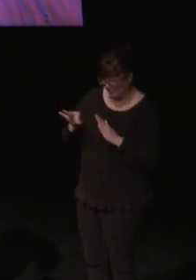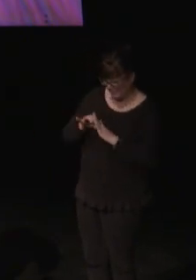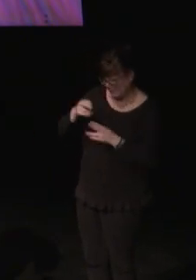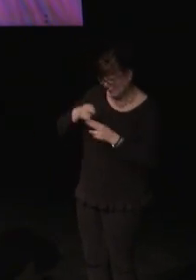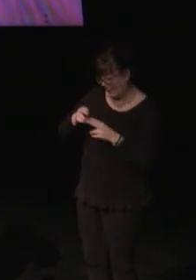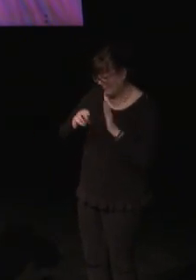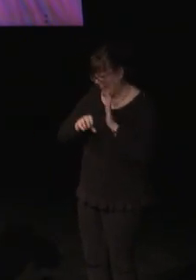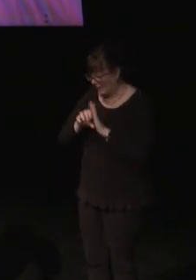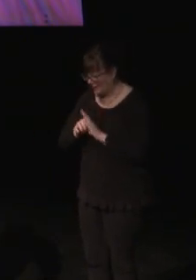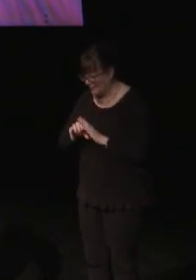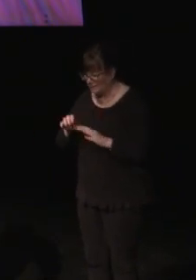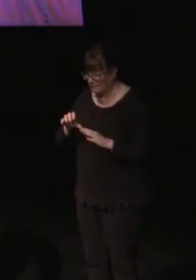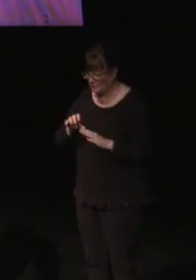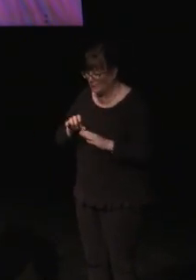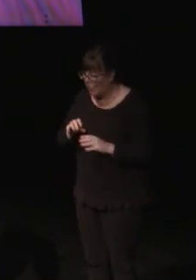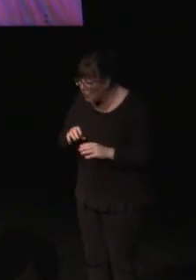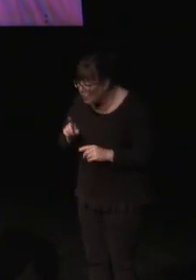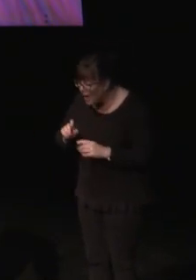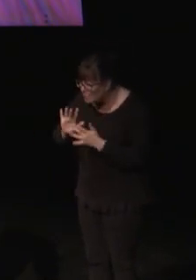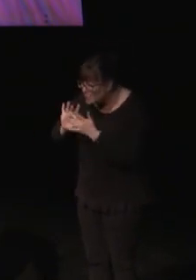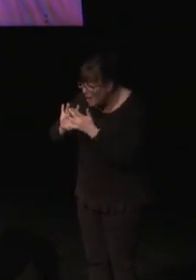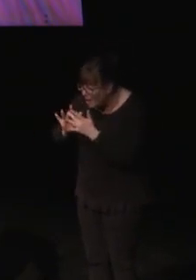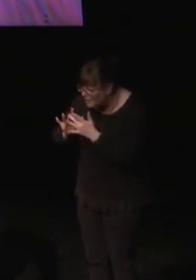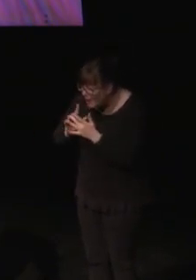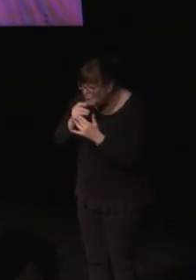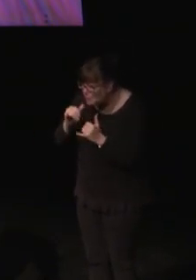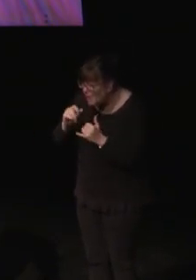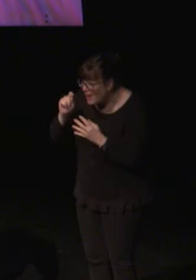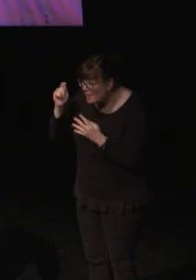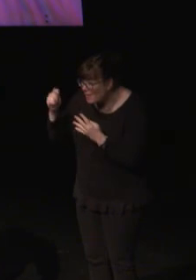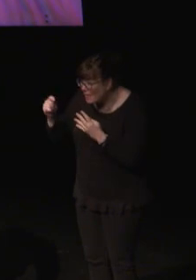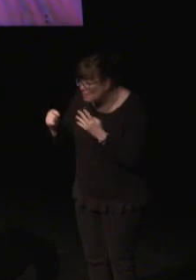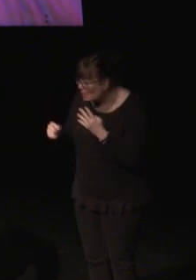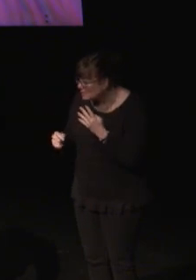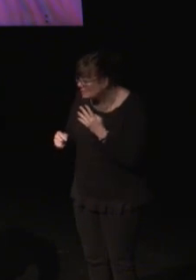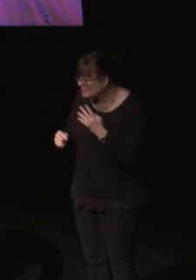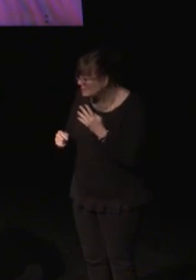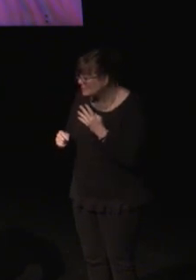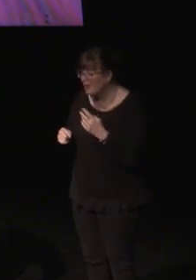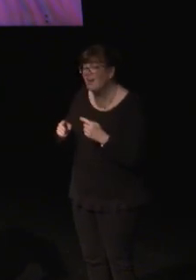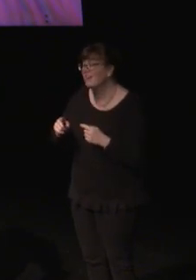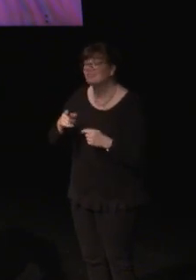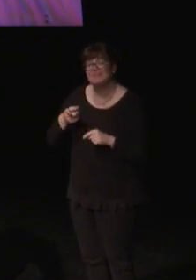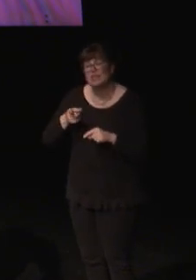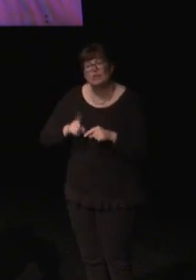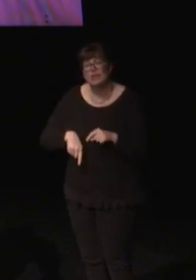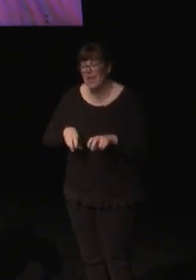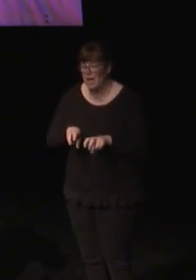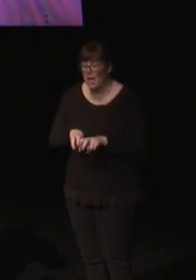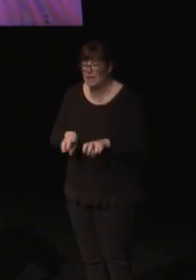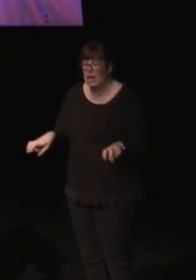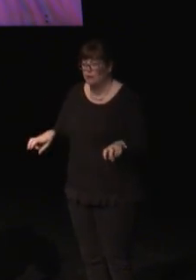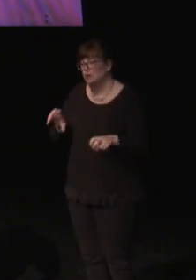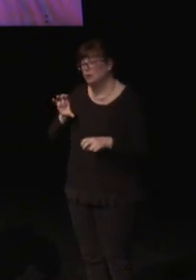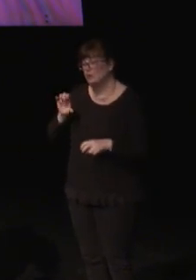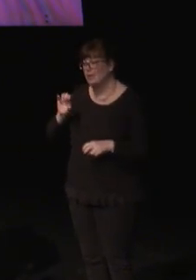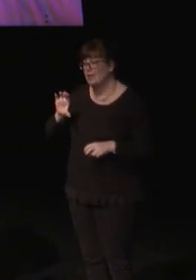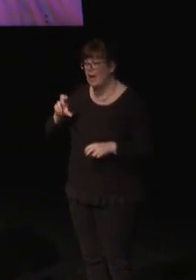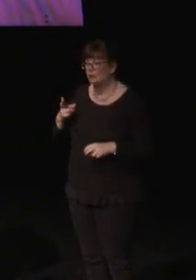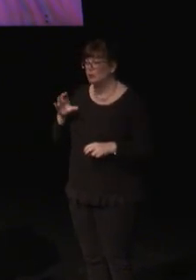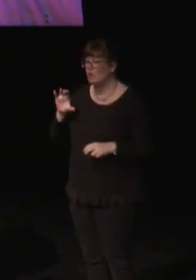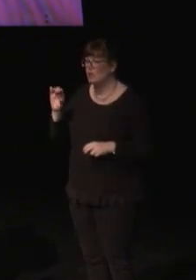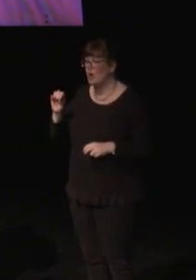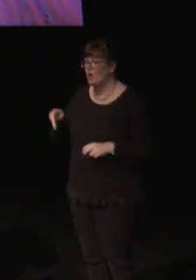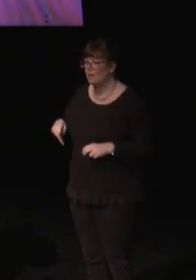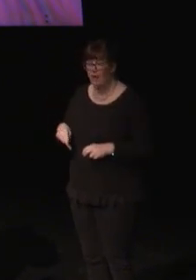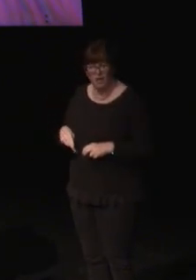and then, oh, you have to be online to play the other ones. Oh, you have to, you can't do a couch co-op, which is so tough, and so